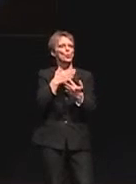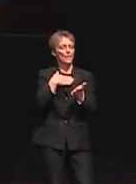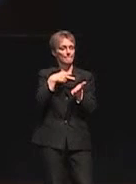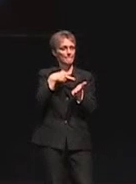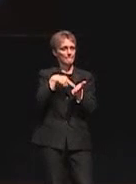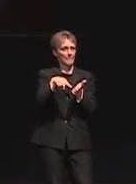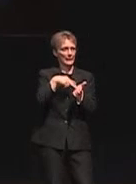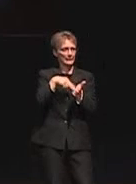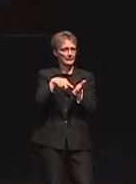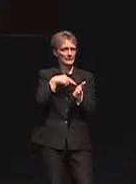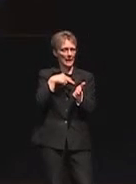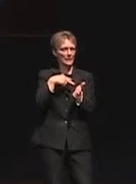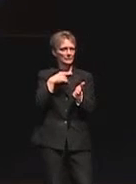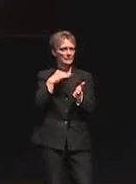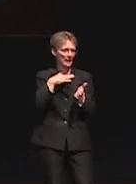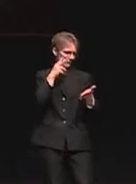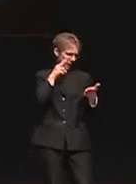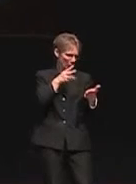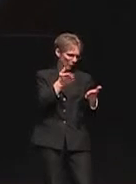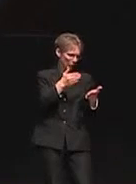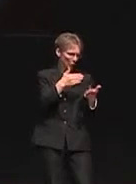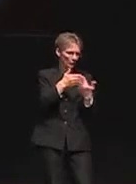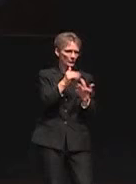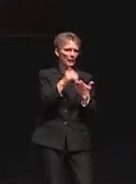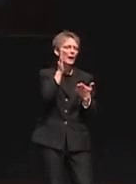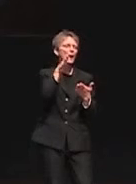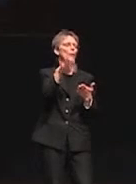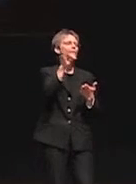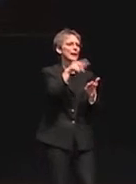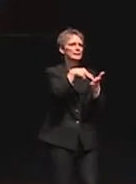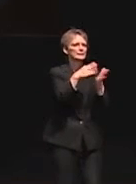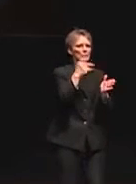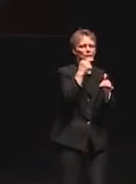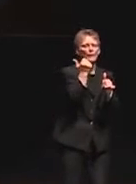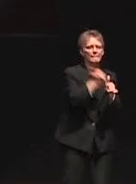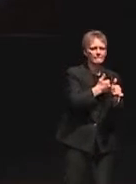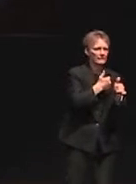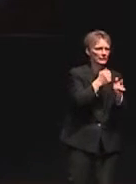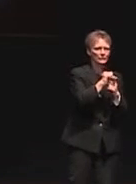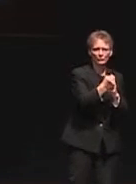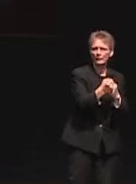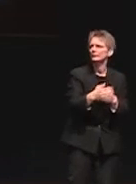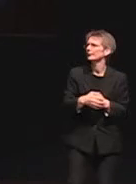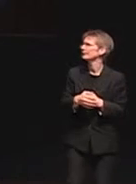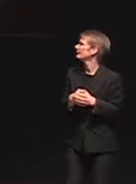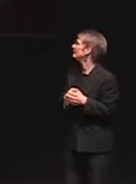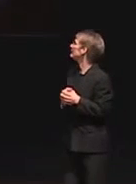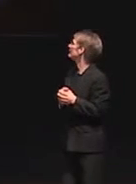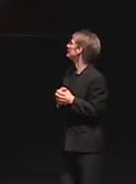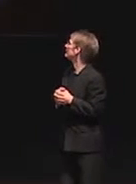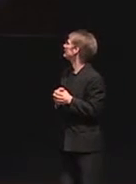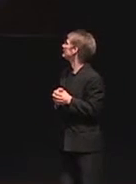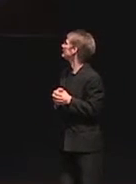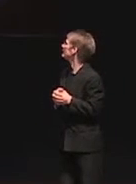dancers, if I look through them, I'll find a dancer for every situation. And so this was really just a message.